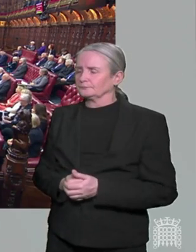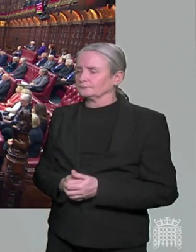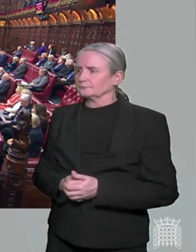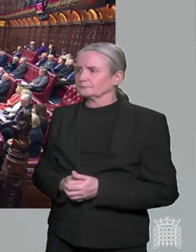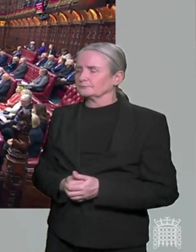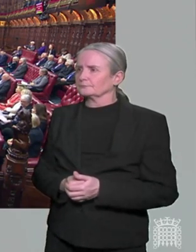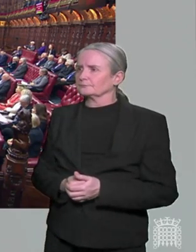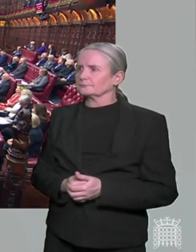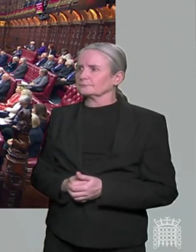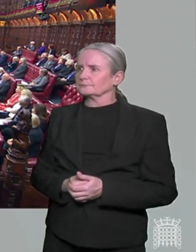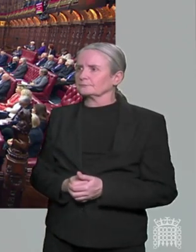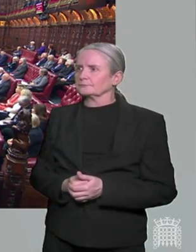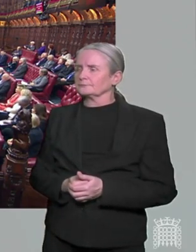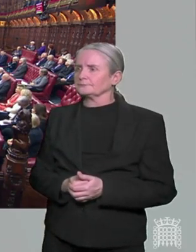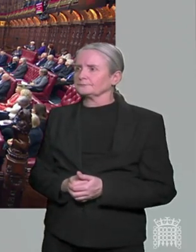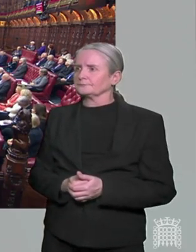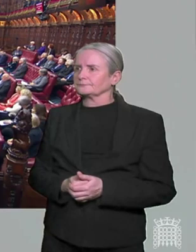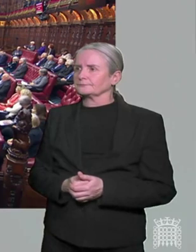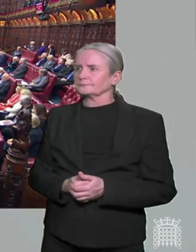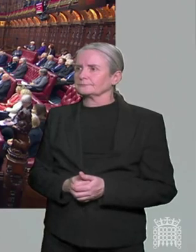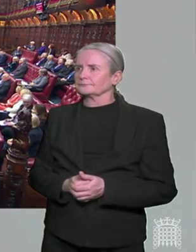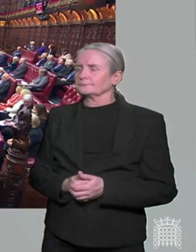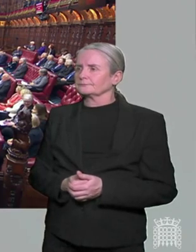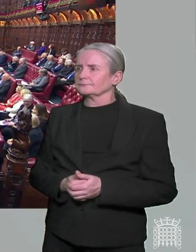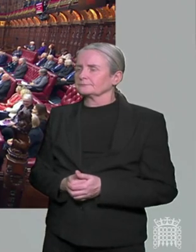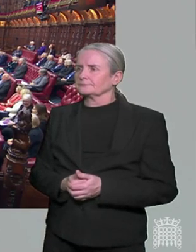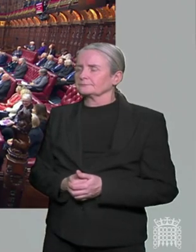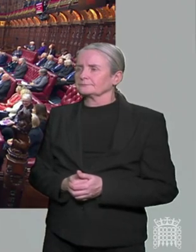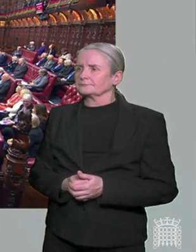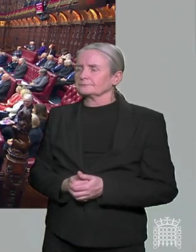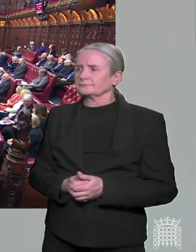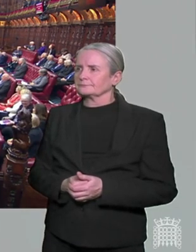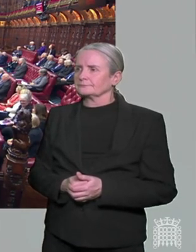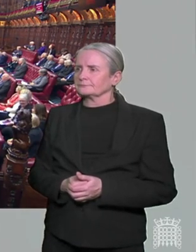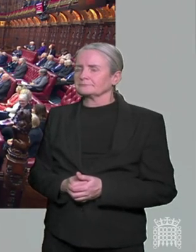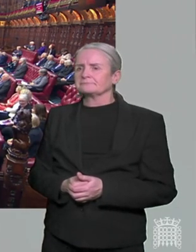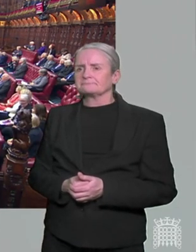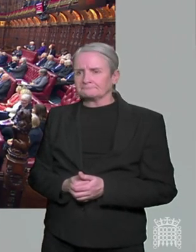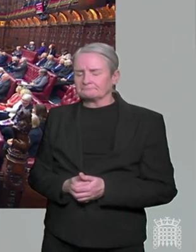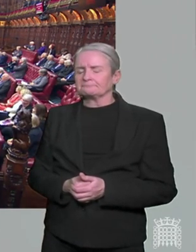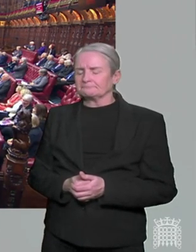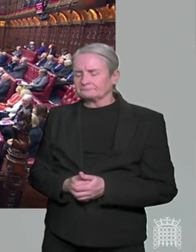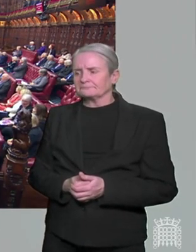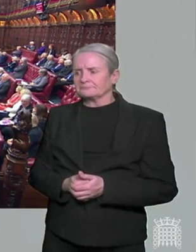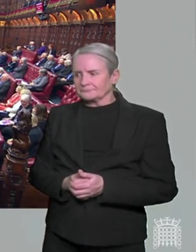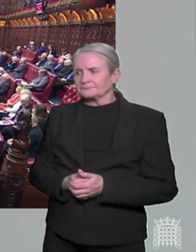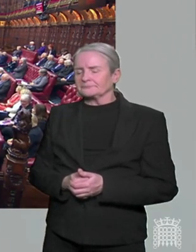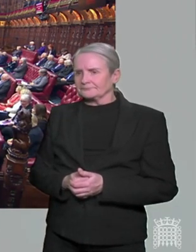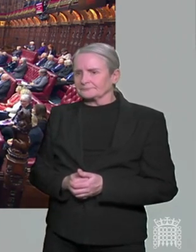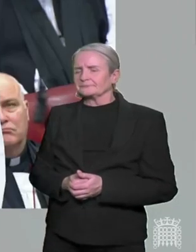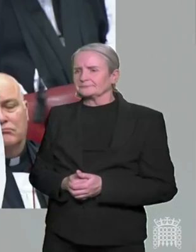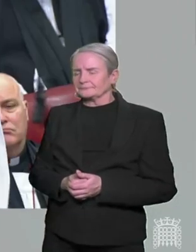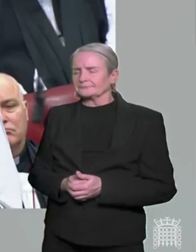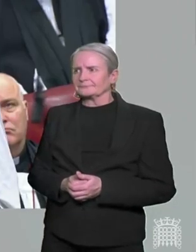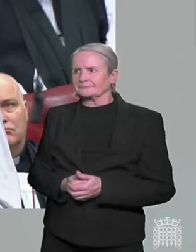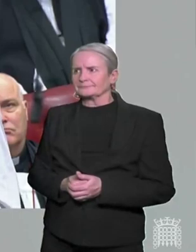I'm sorry, I apologize. Thank you, my Lord. I welcome very strongly the